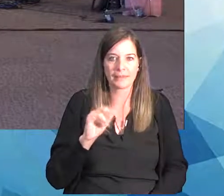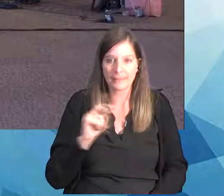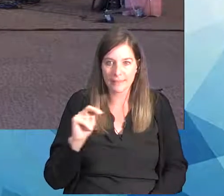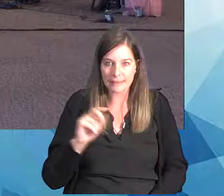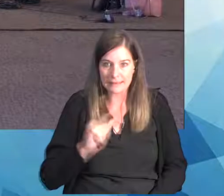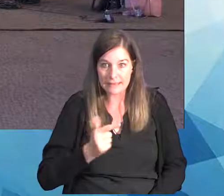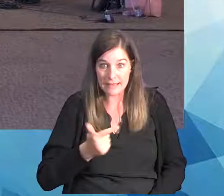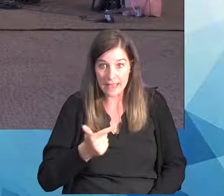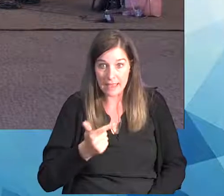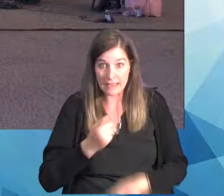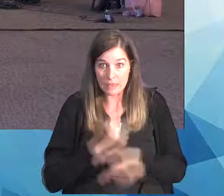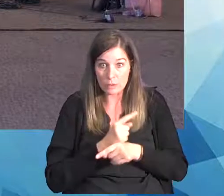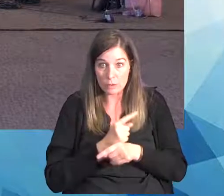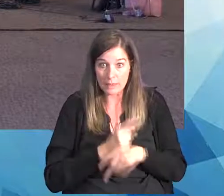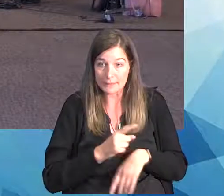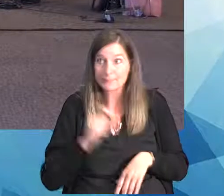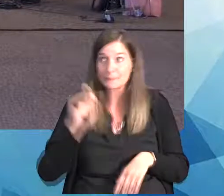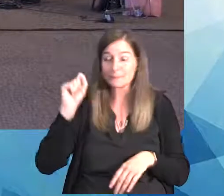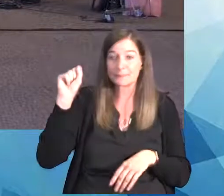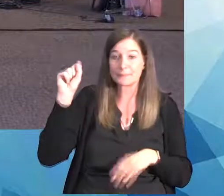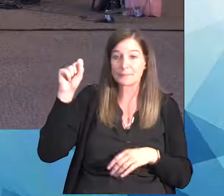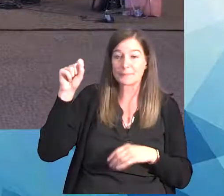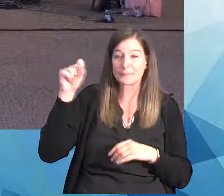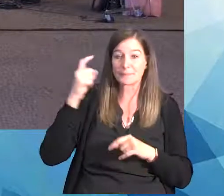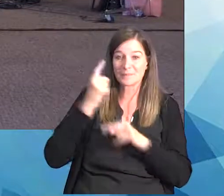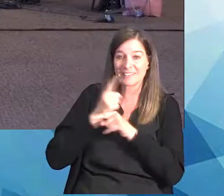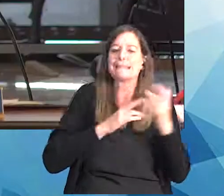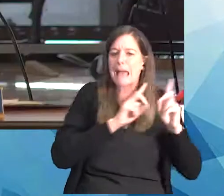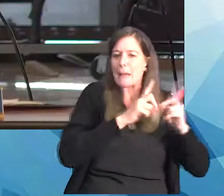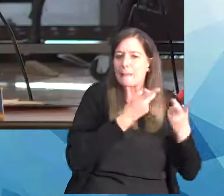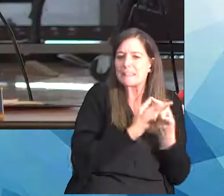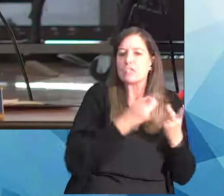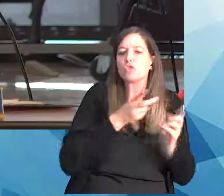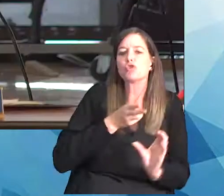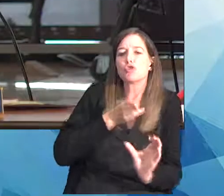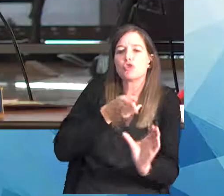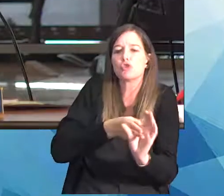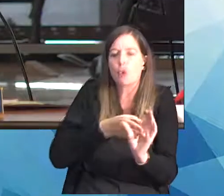Correct. Okay. All